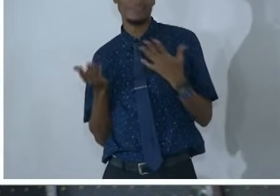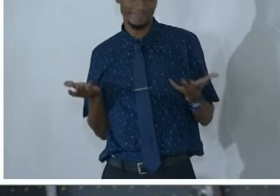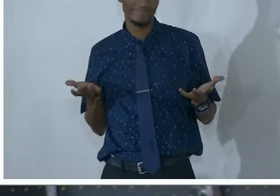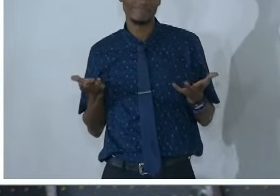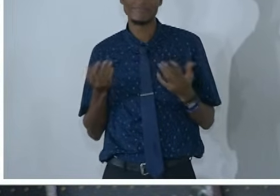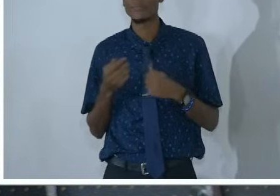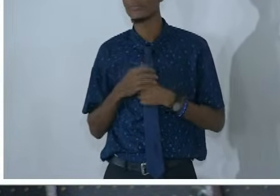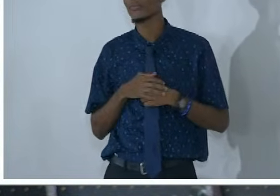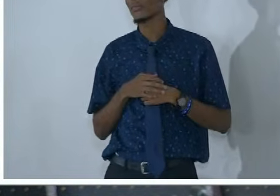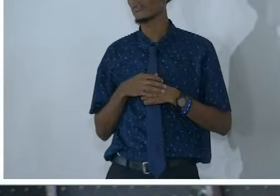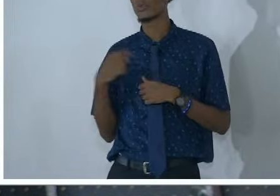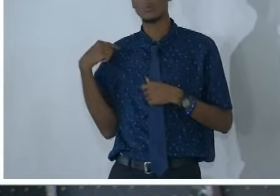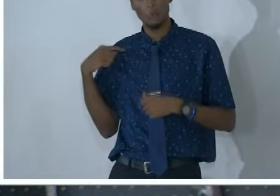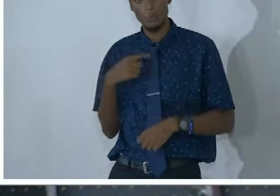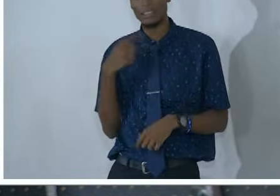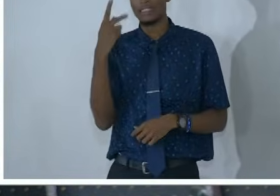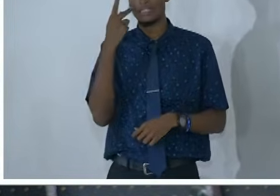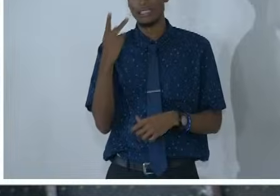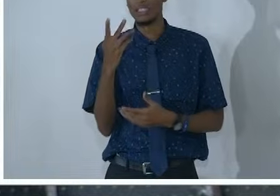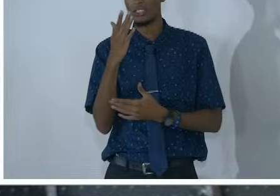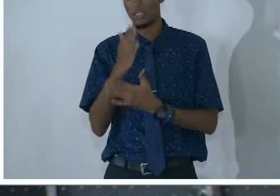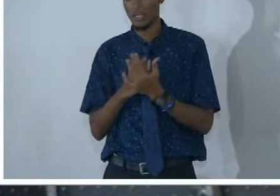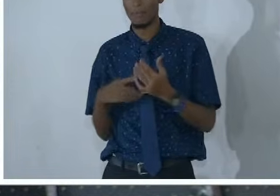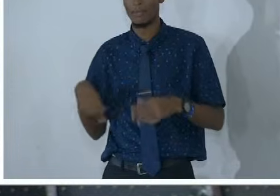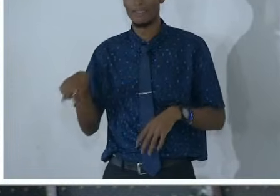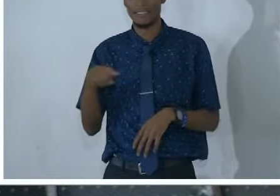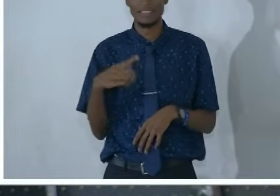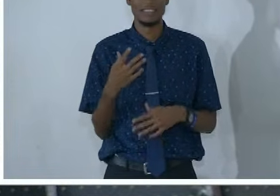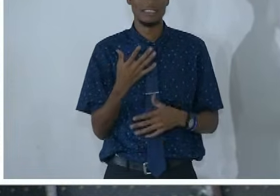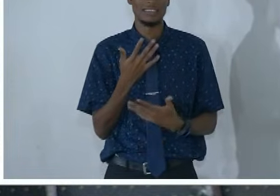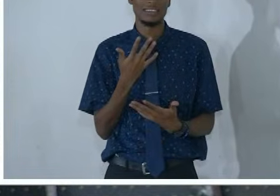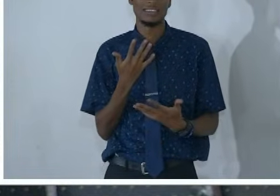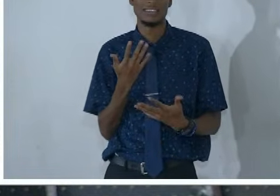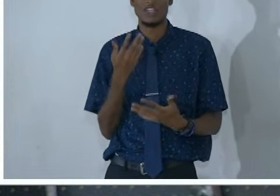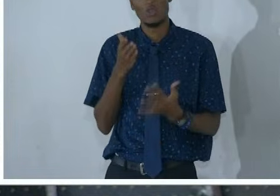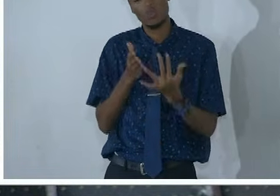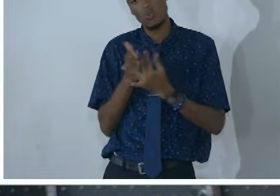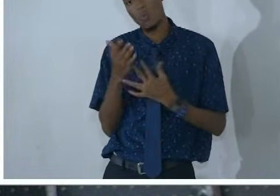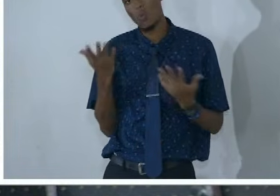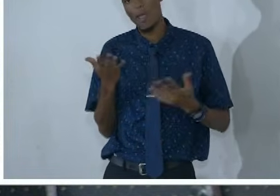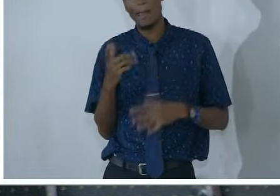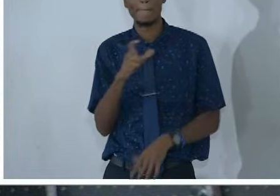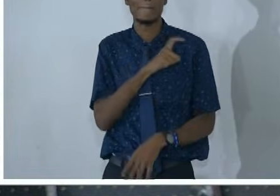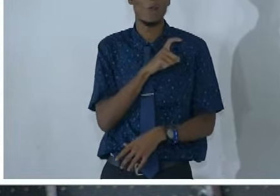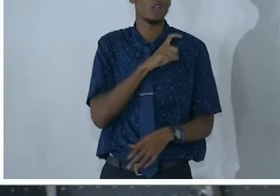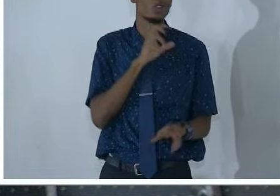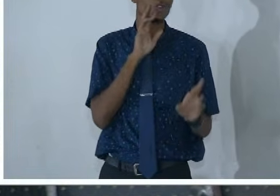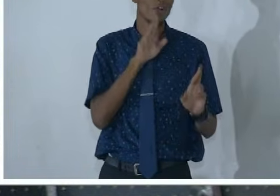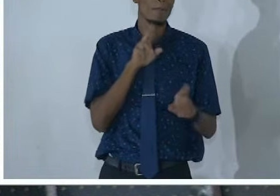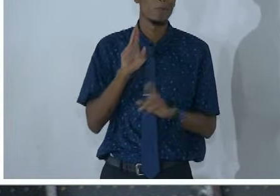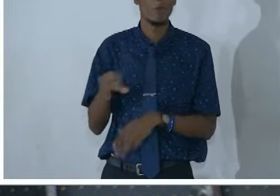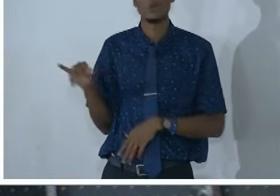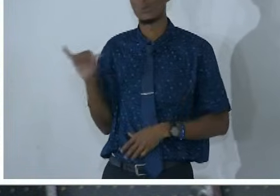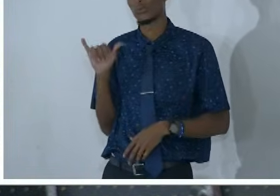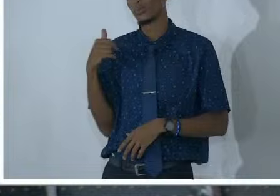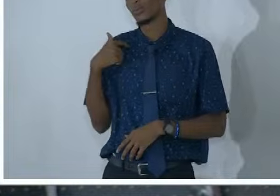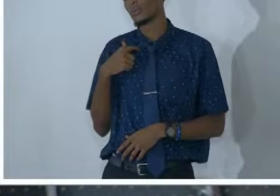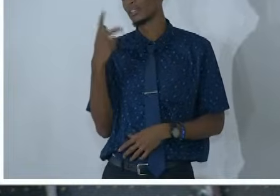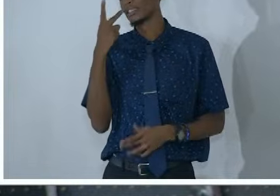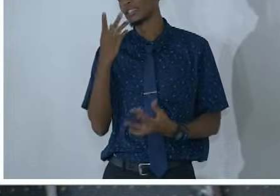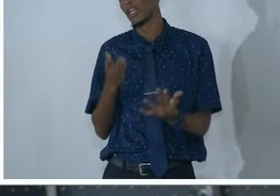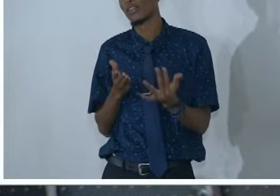We see some of this, Madam Speaker, through police reports. We see some